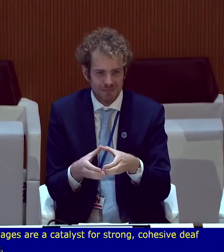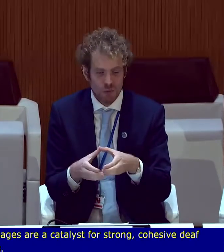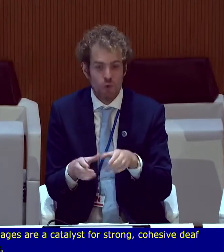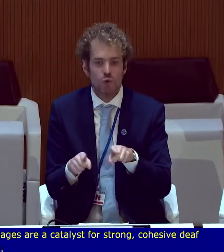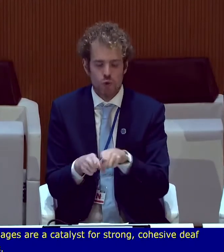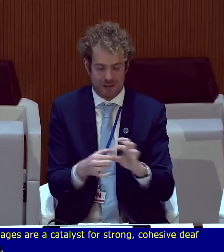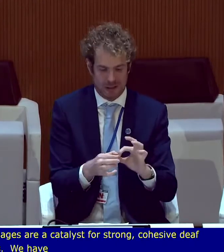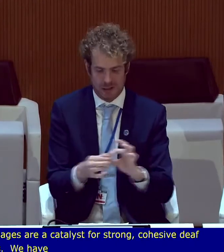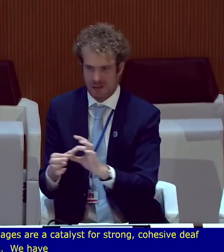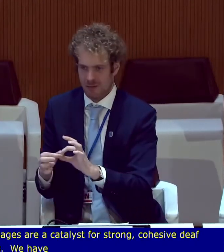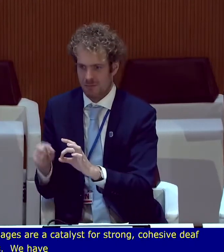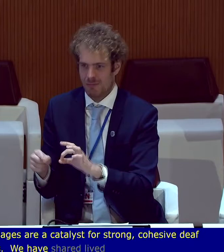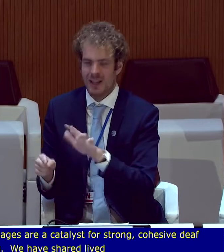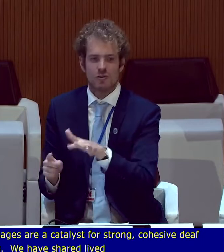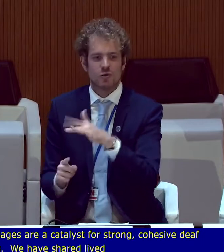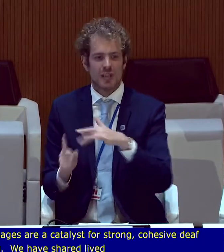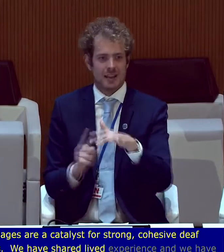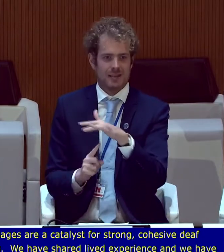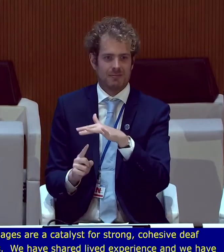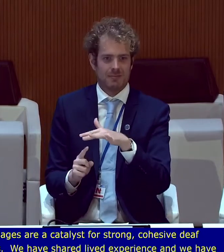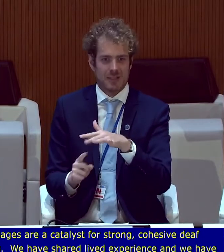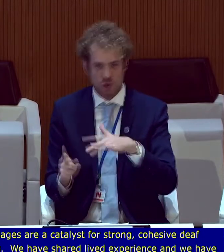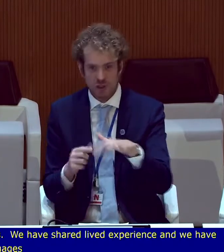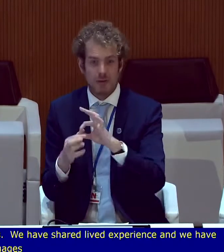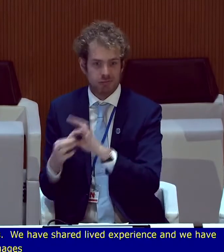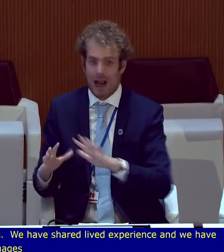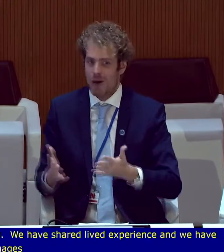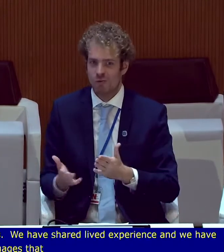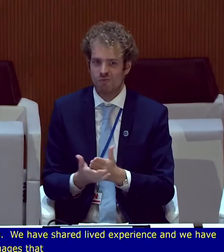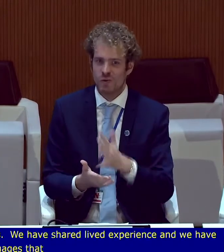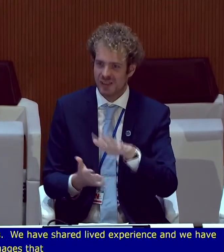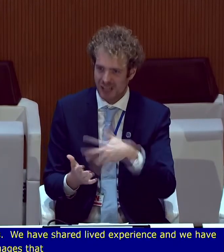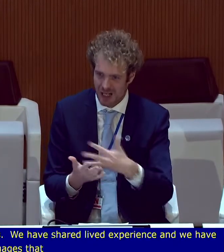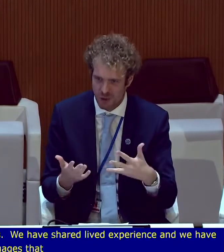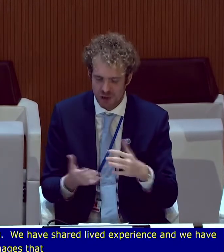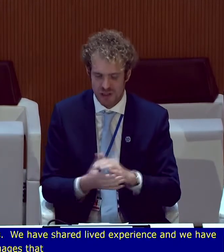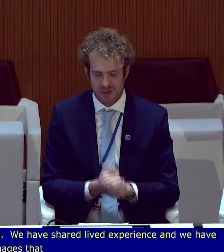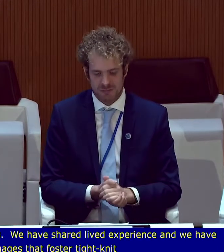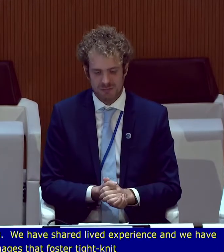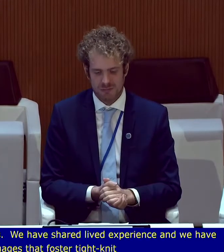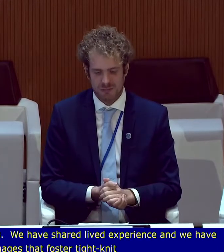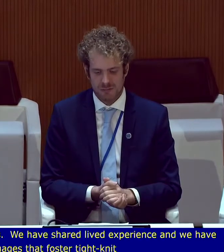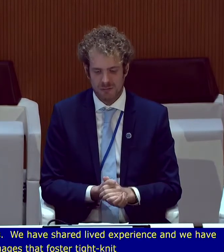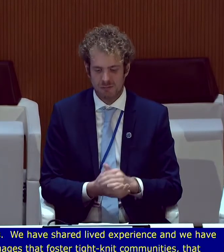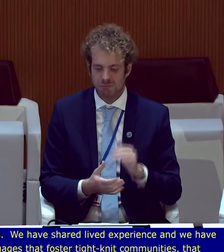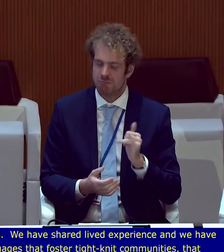shared languages that foster tight-knit communities that are a part of general society.